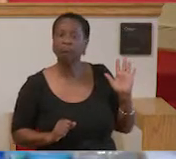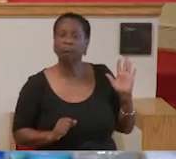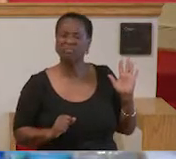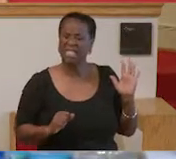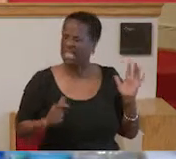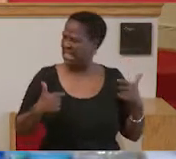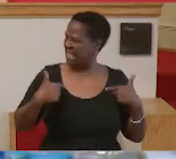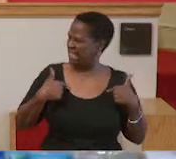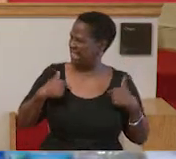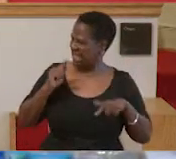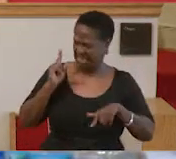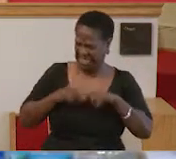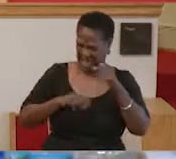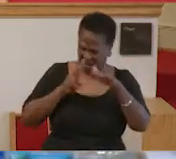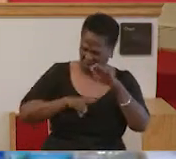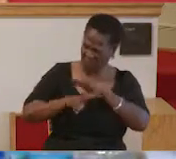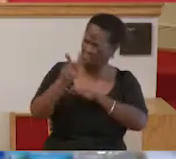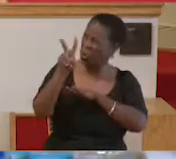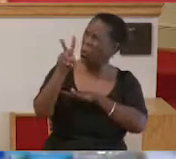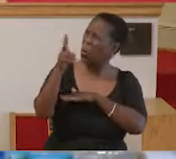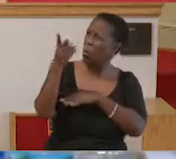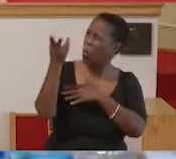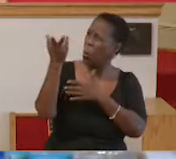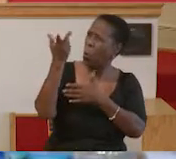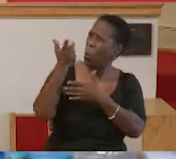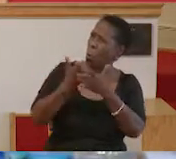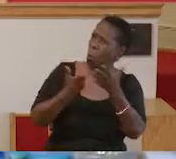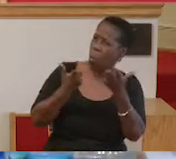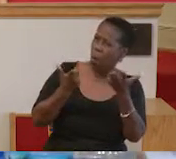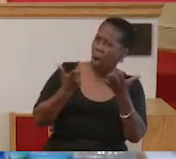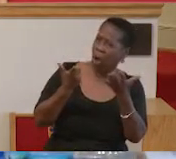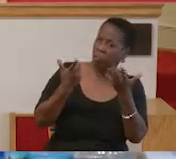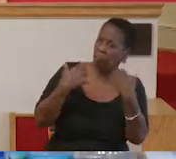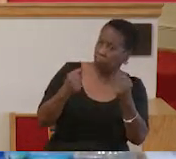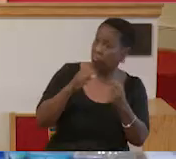and I can't forecast the outcome? What makes you